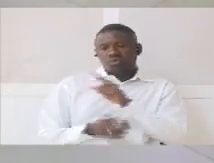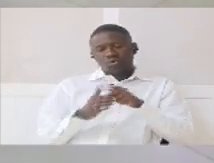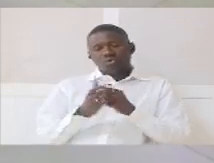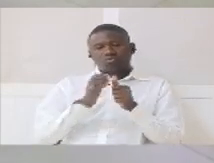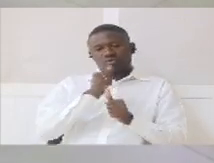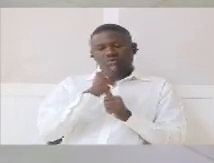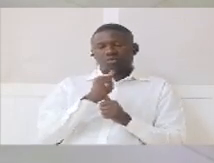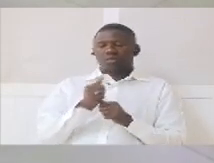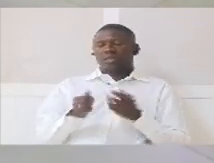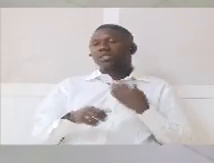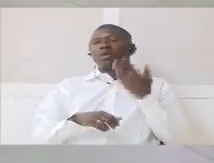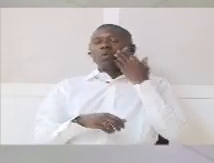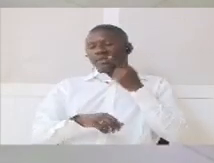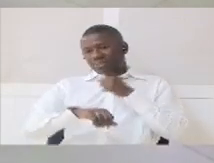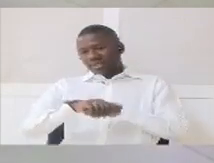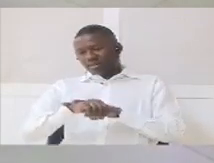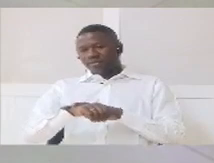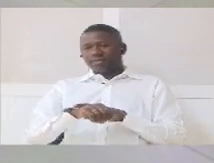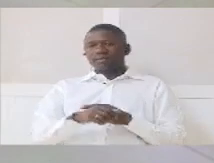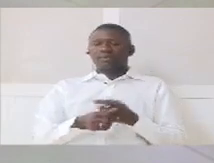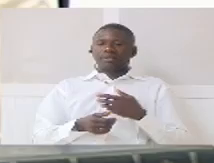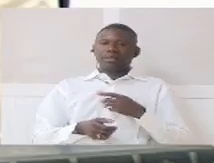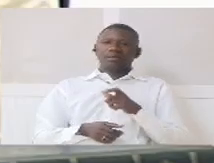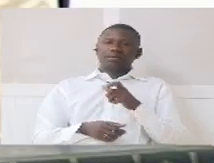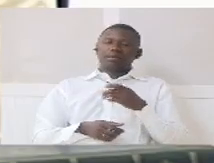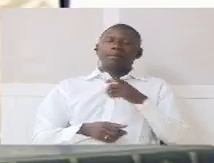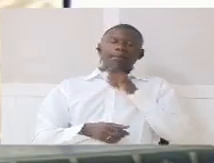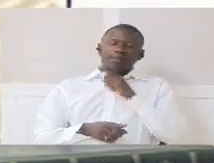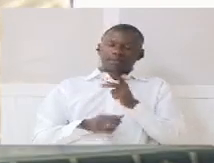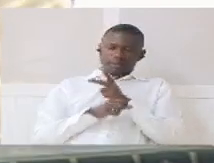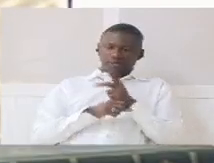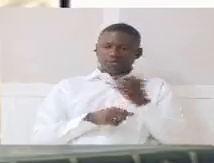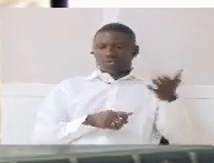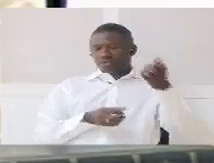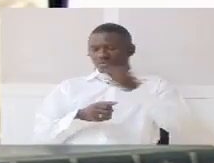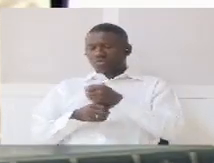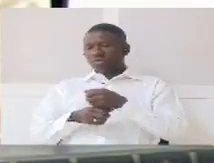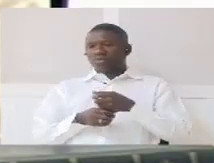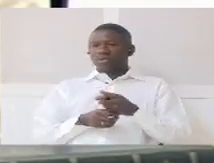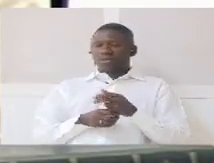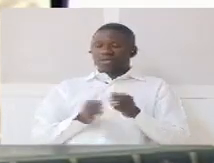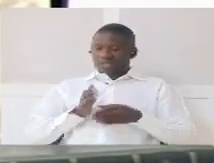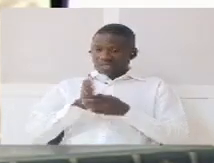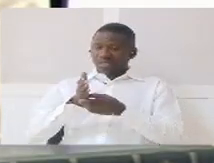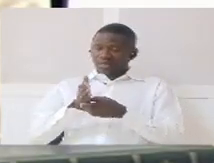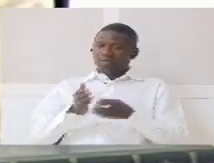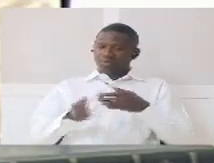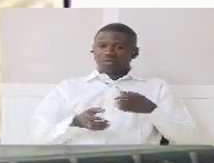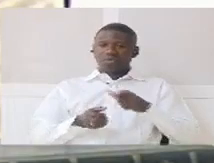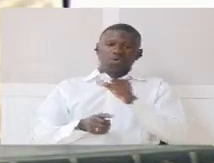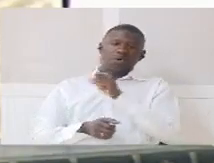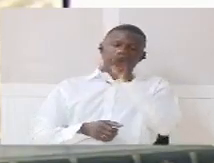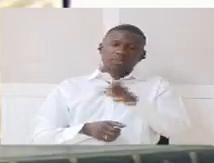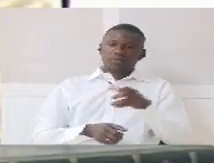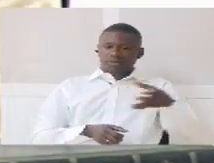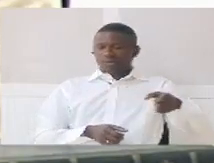That is when the officers will come and open the door. Mess boy, the model she porto ja itaya empty toilet. The mess boy and some other person will carry the chamber